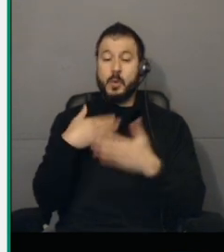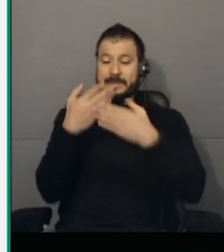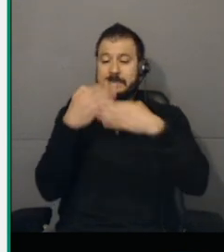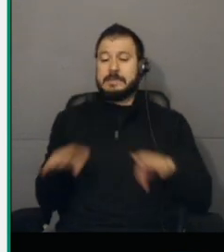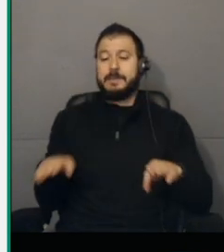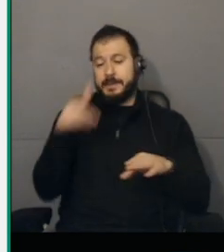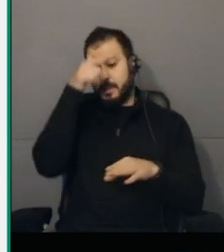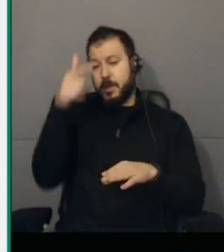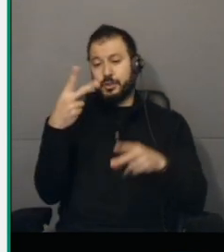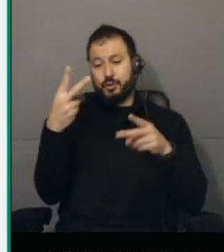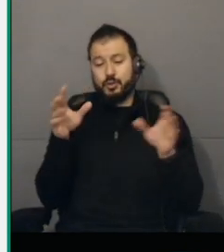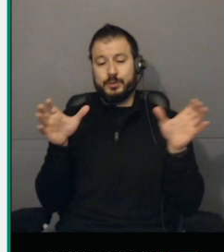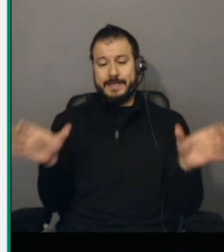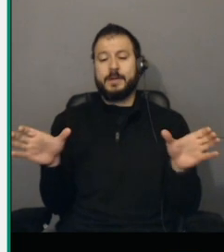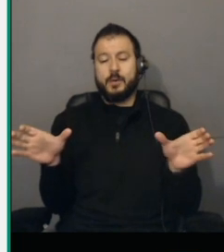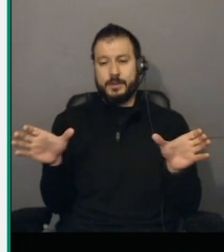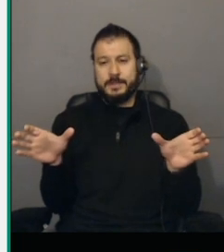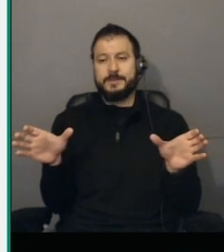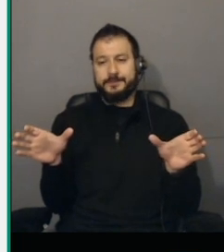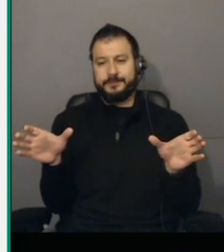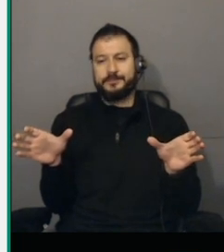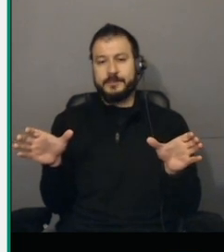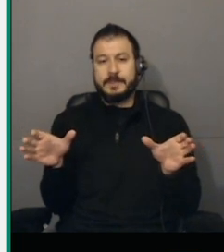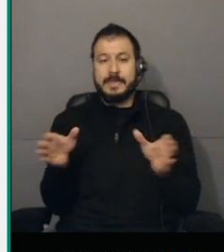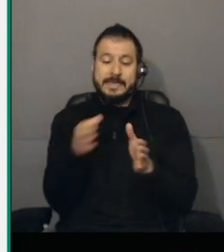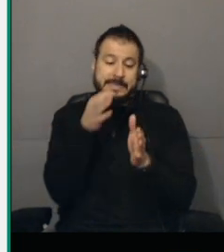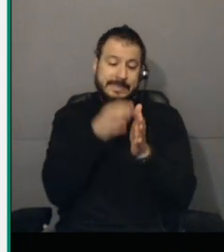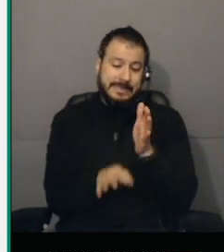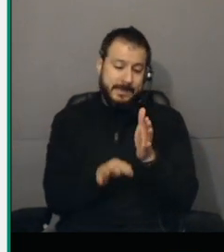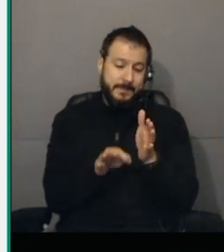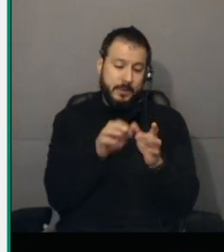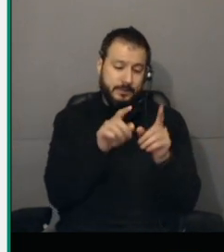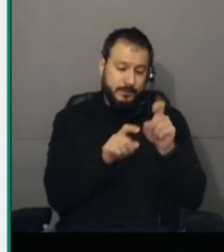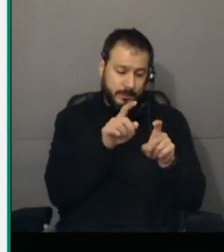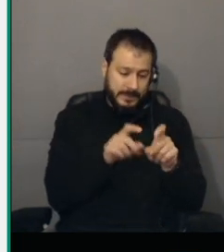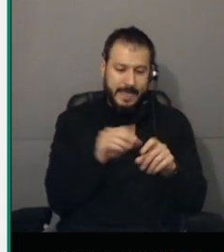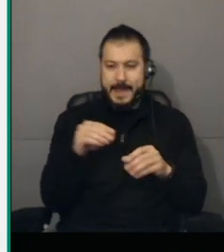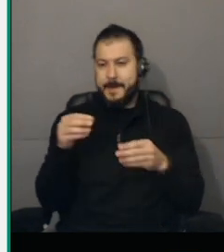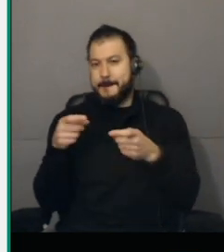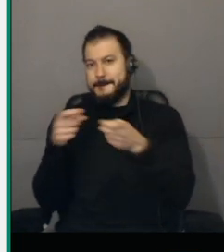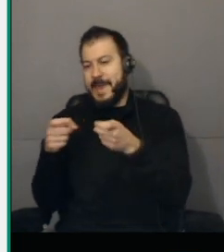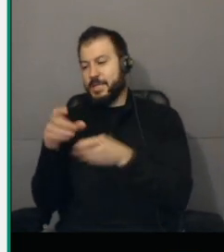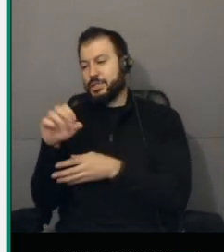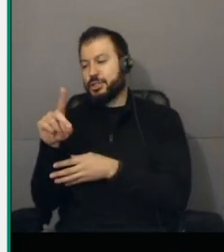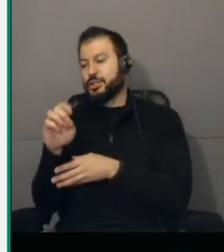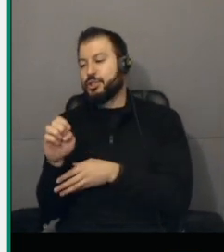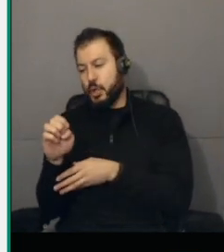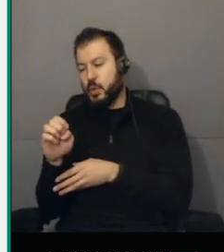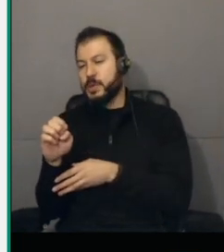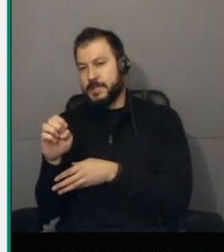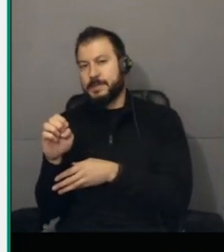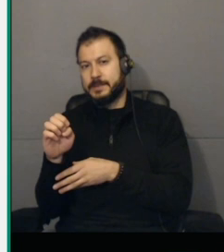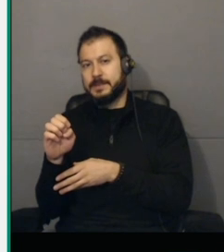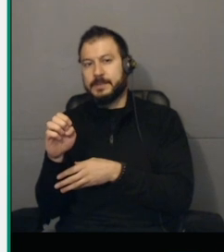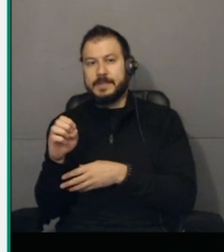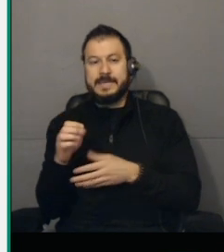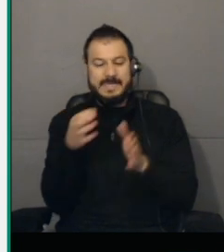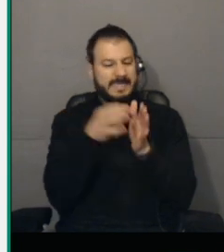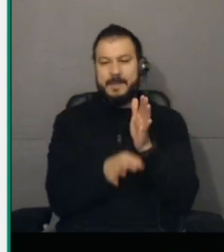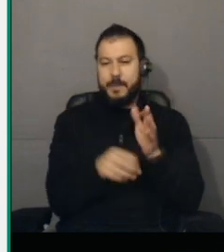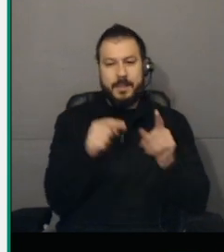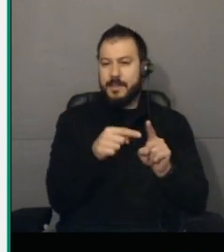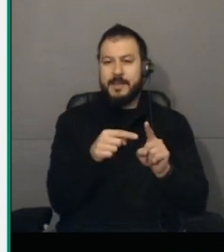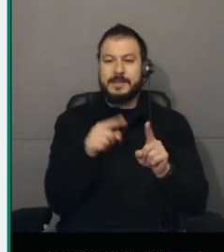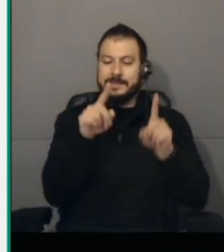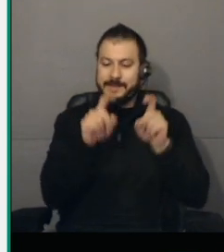We split our logic into two categories of implementation, simple query tests and managed code tests. A simple query test is exactly what it